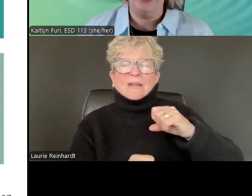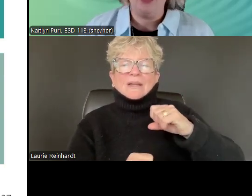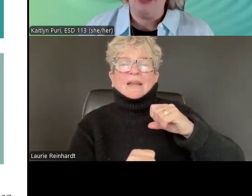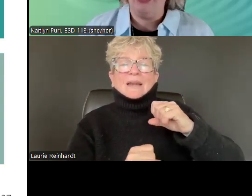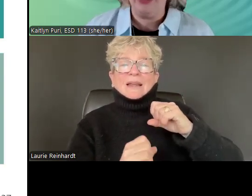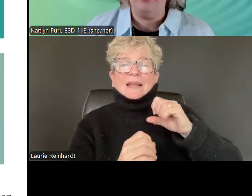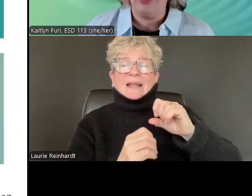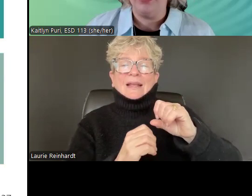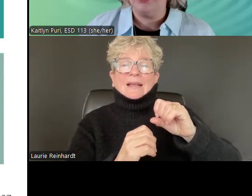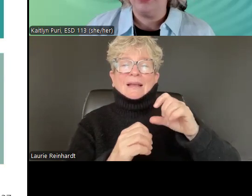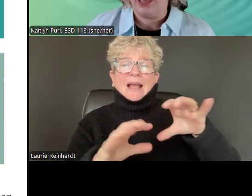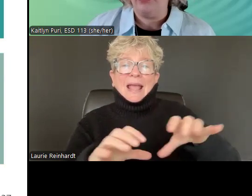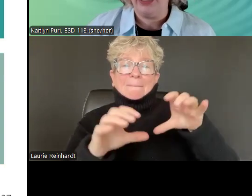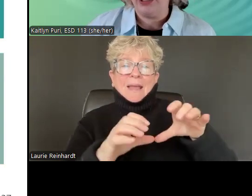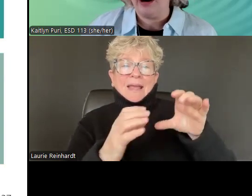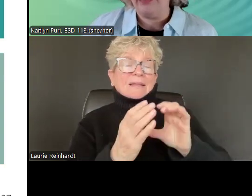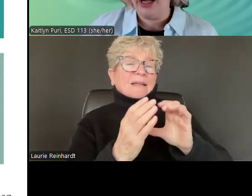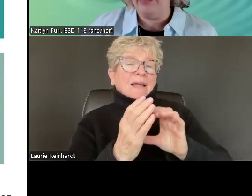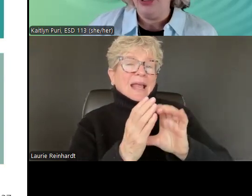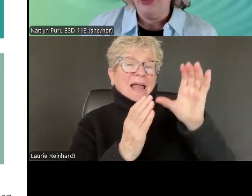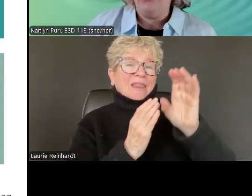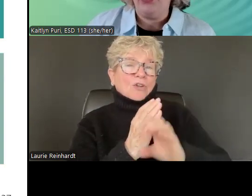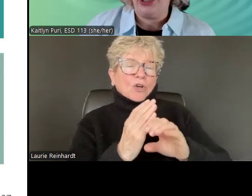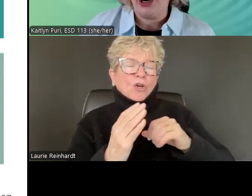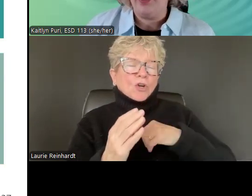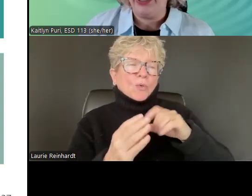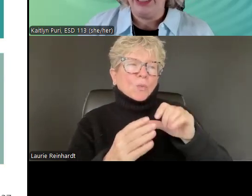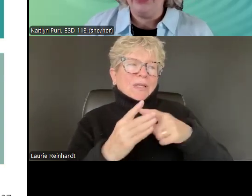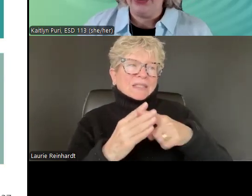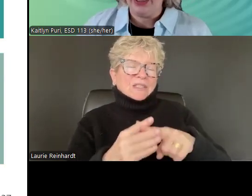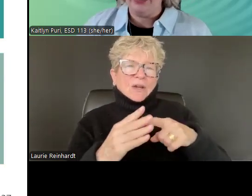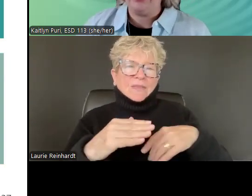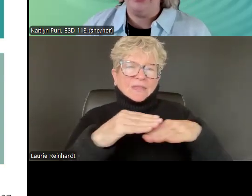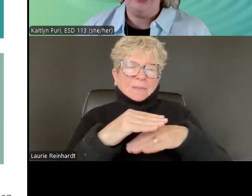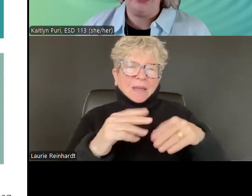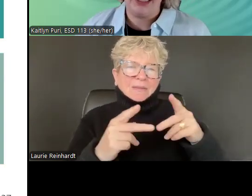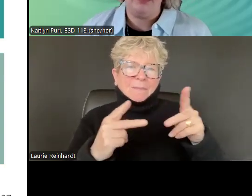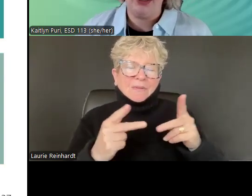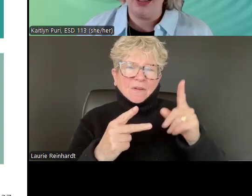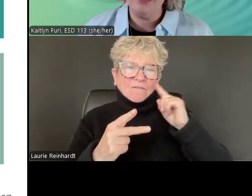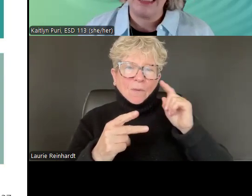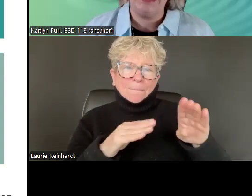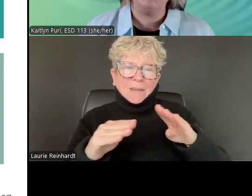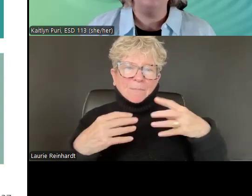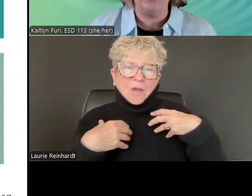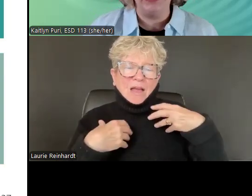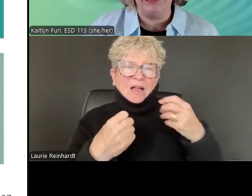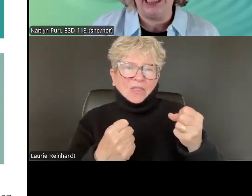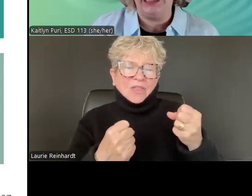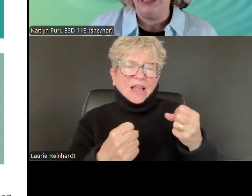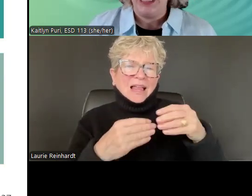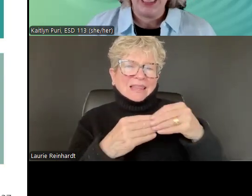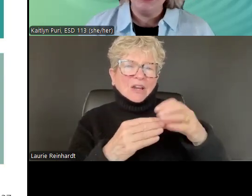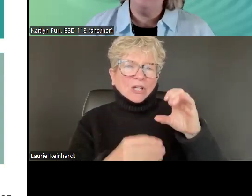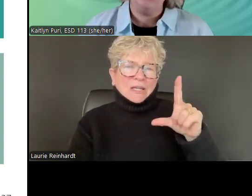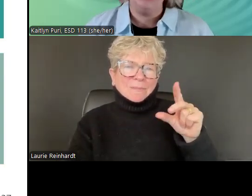a really concrete place that we start from for our behavioral health leadership clubs, and it's something